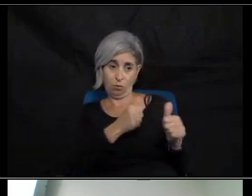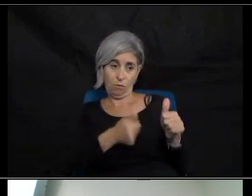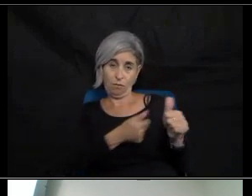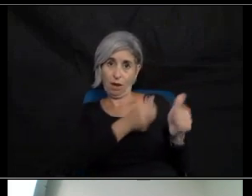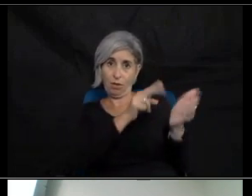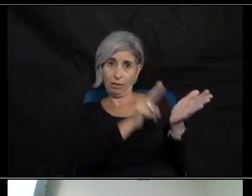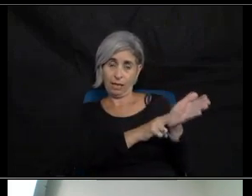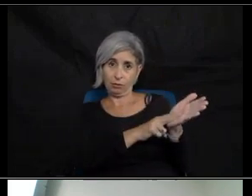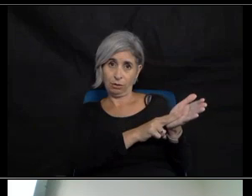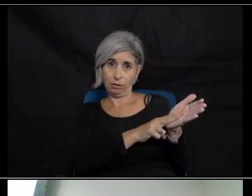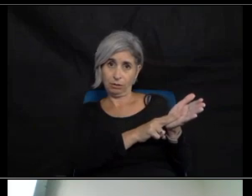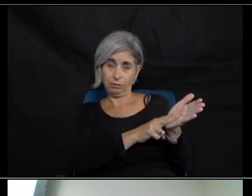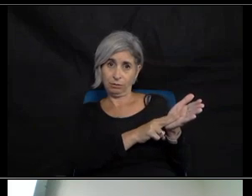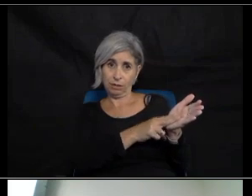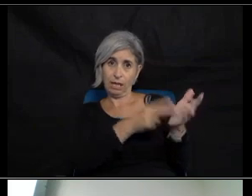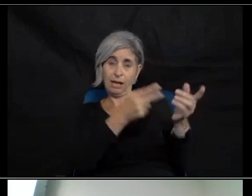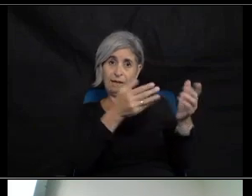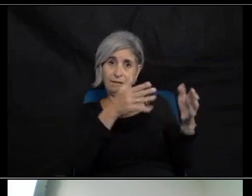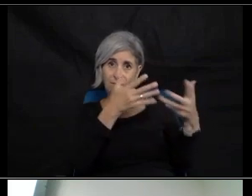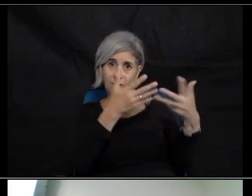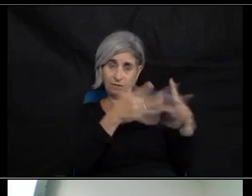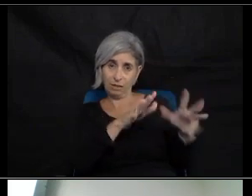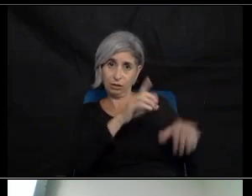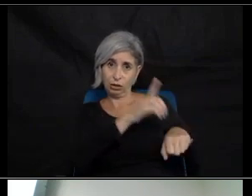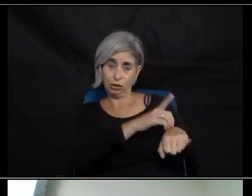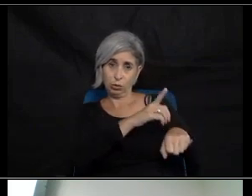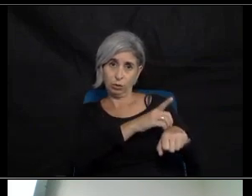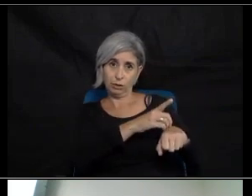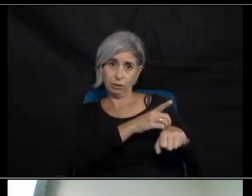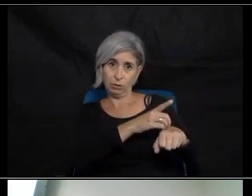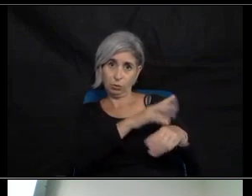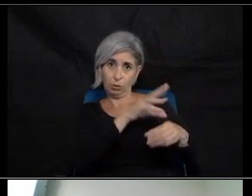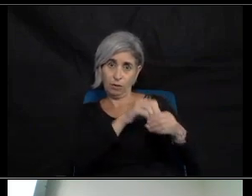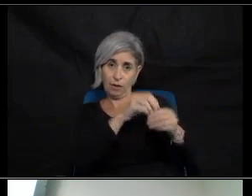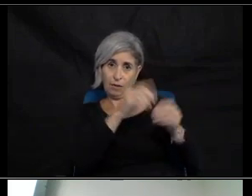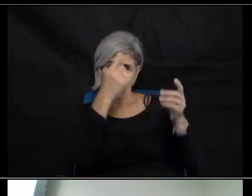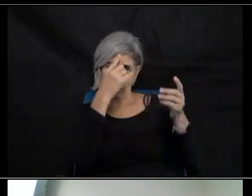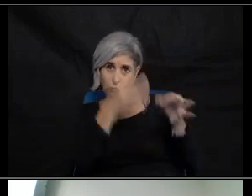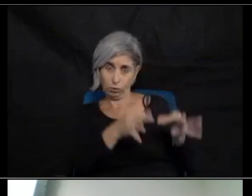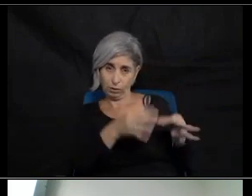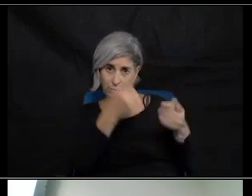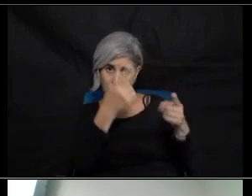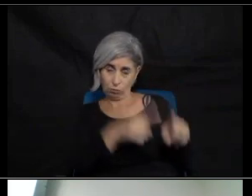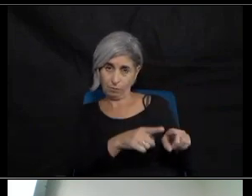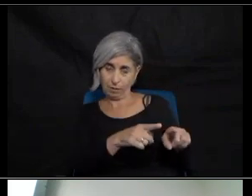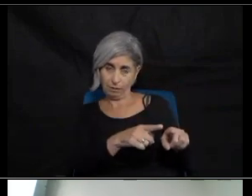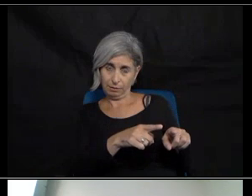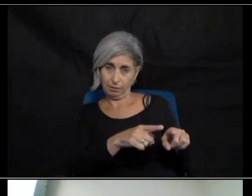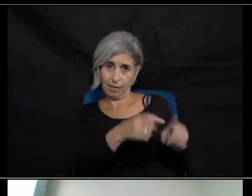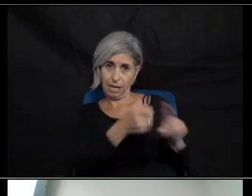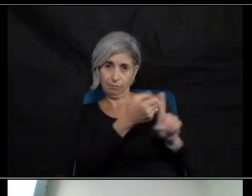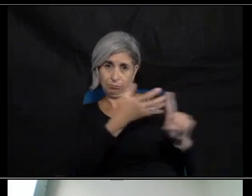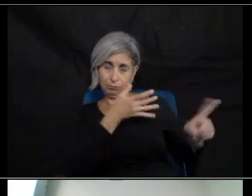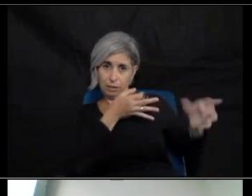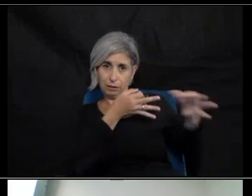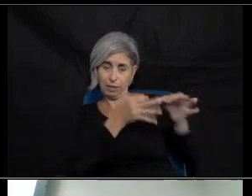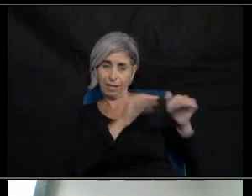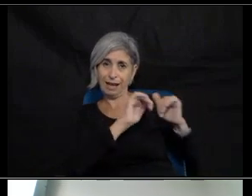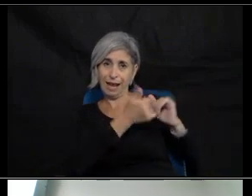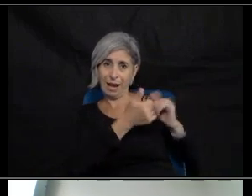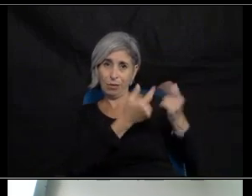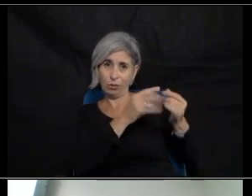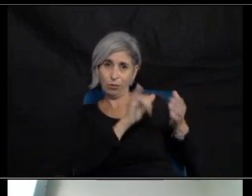contract and fulfill the obligations within the stipulated terms of the agreement. And explain how they're going to do that, because